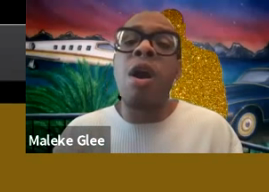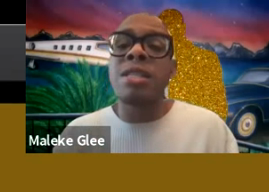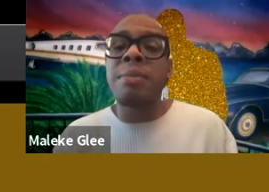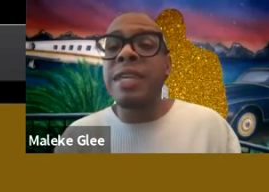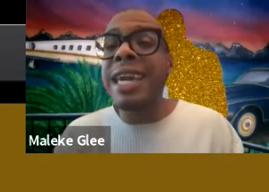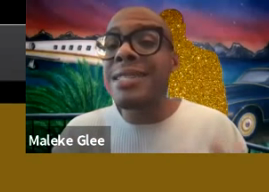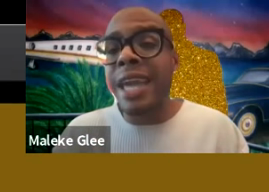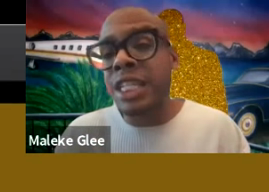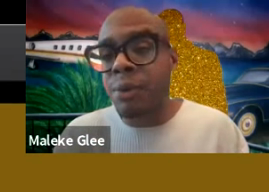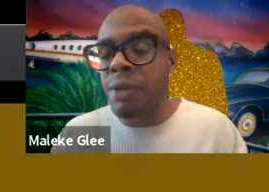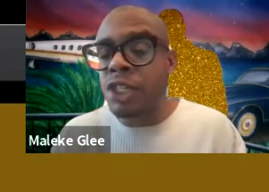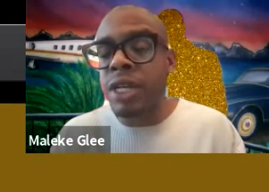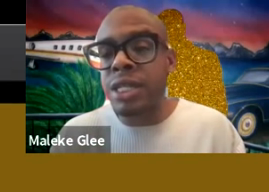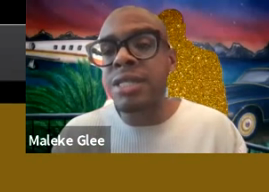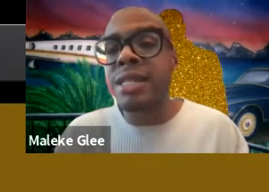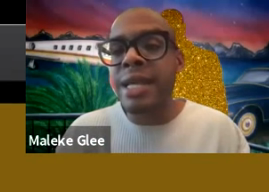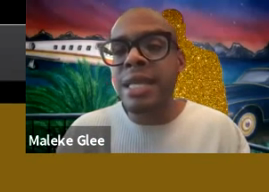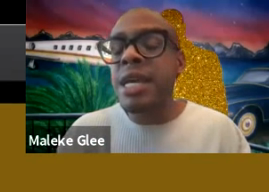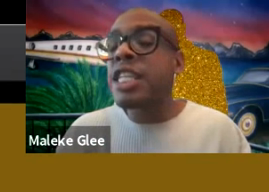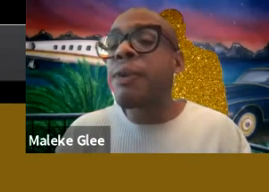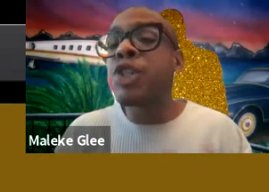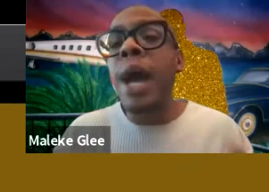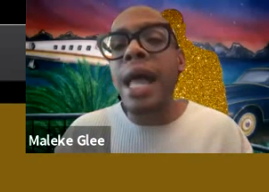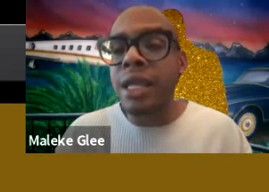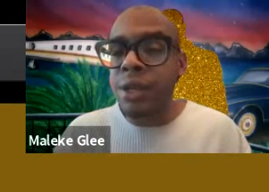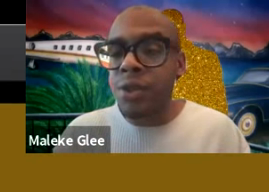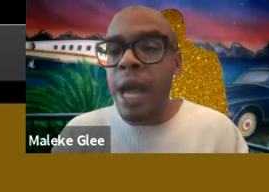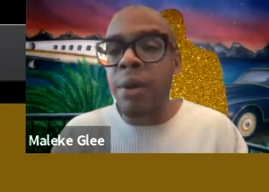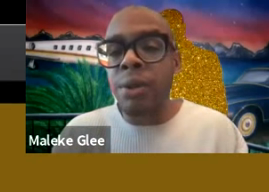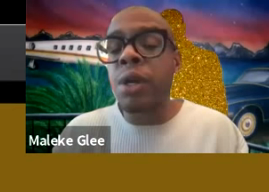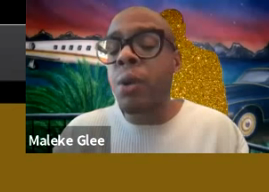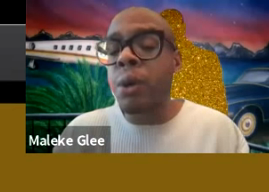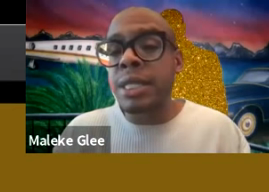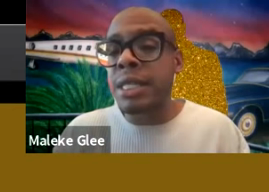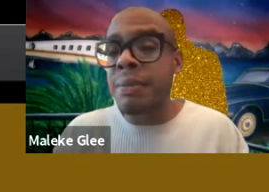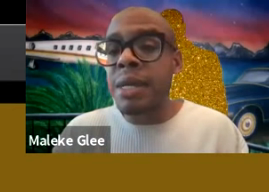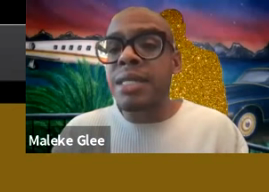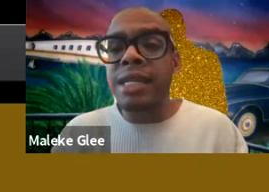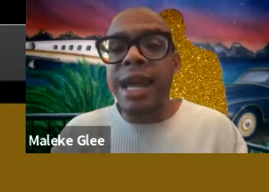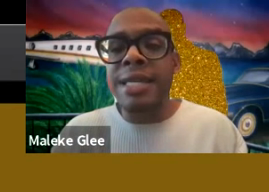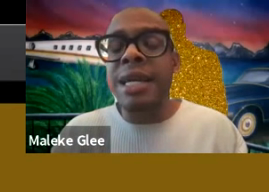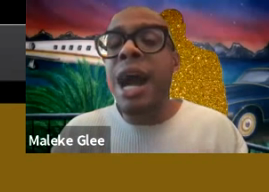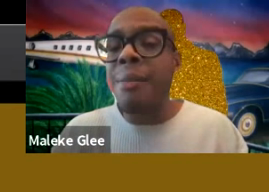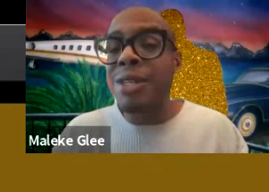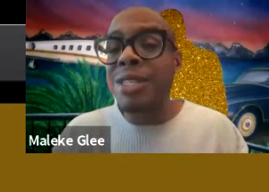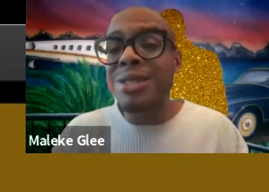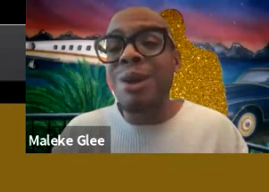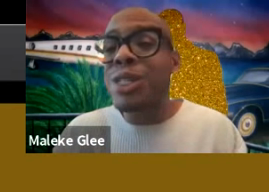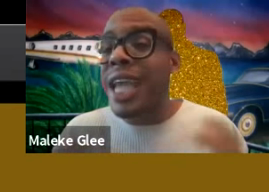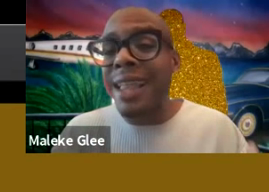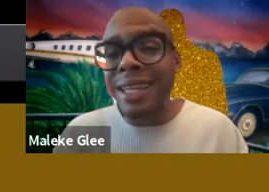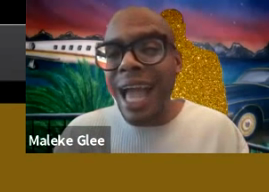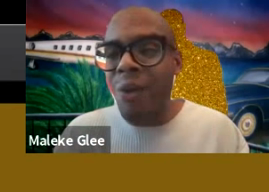culture, there are some of the intangible demonstrations, such as the spirituality throughout the go-go system, such as the commerce